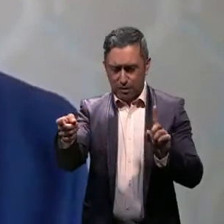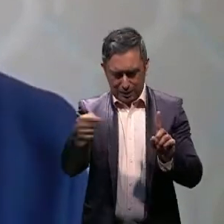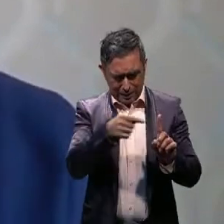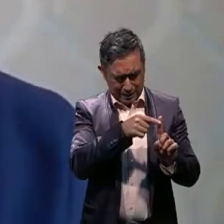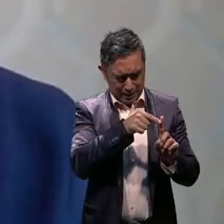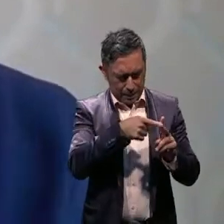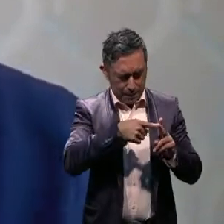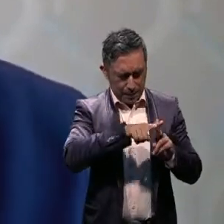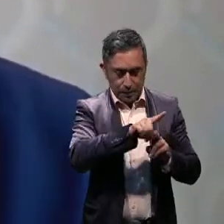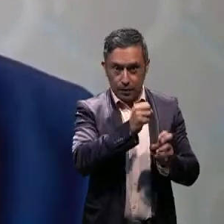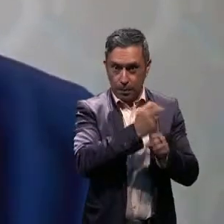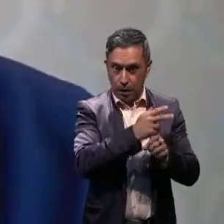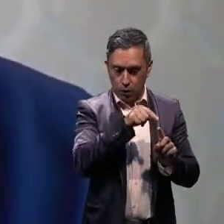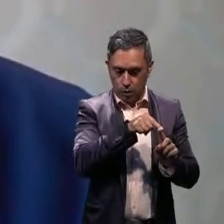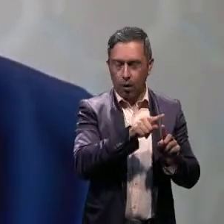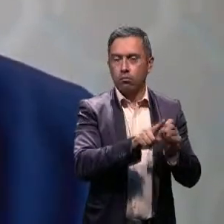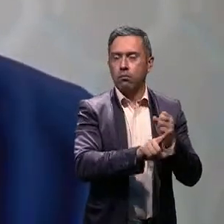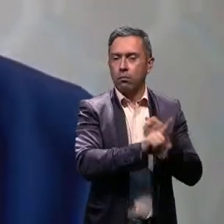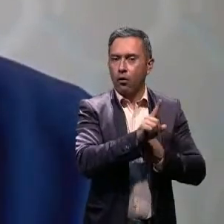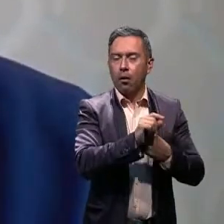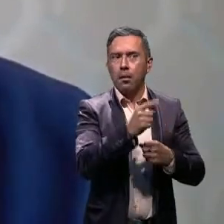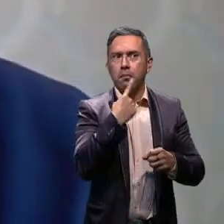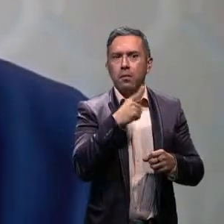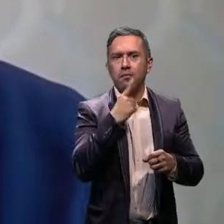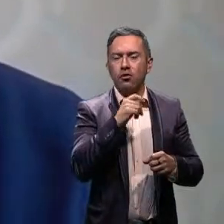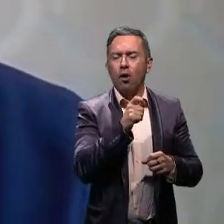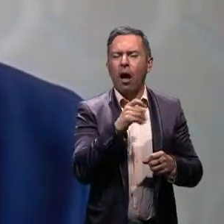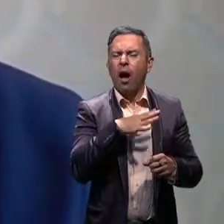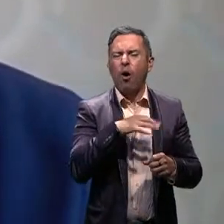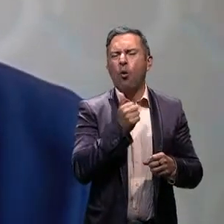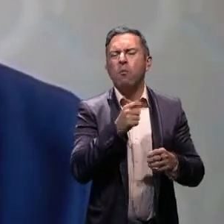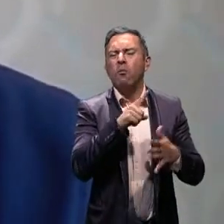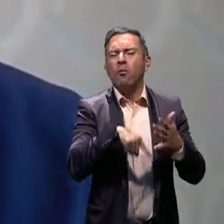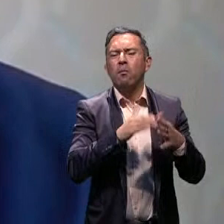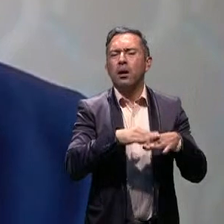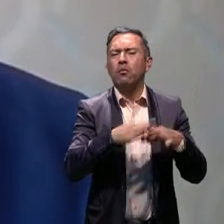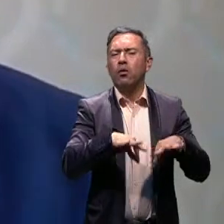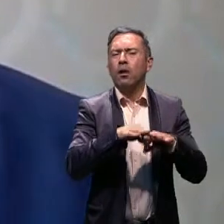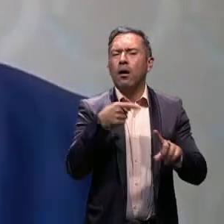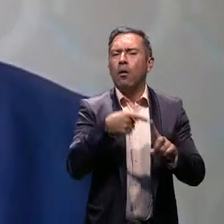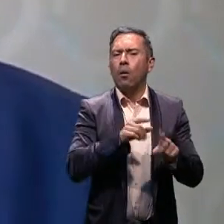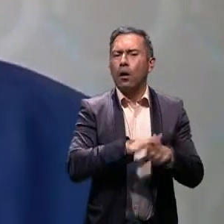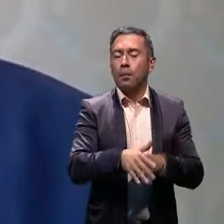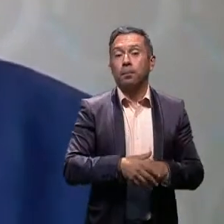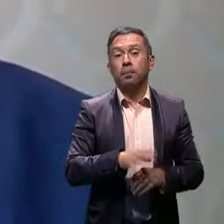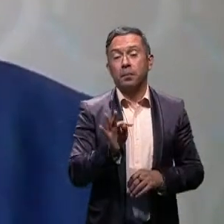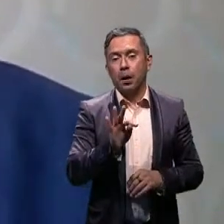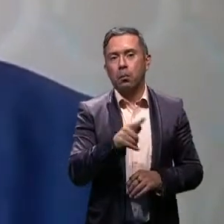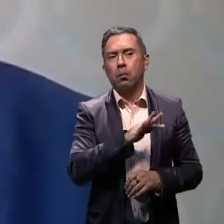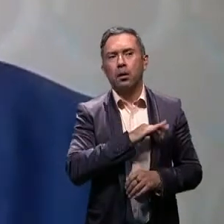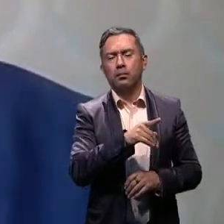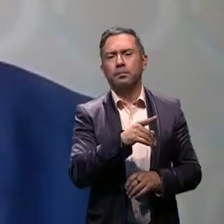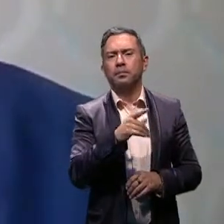they start previously and they embrace very important and core elements.